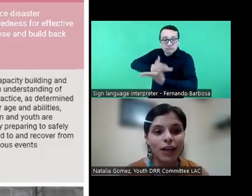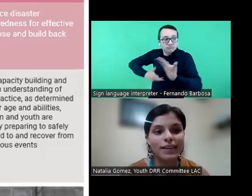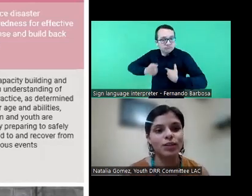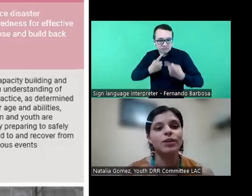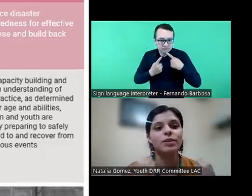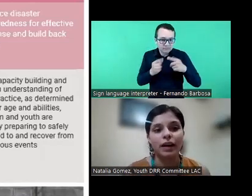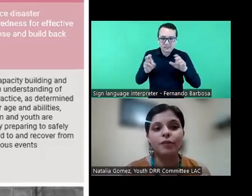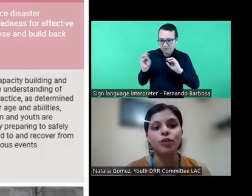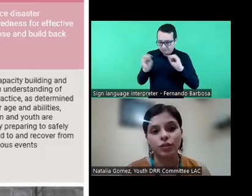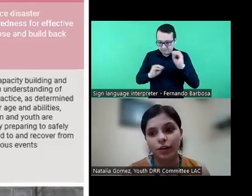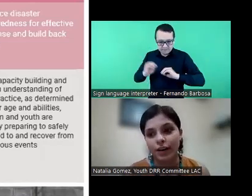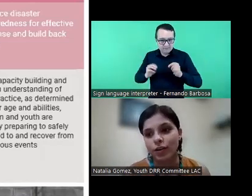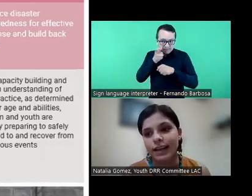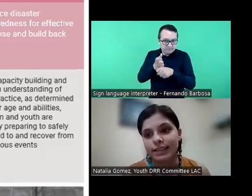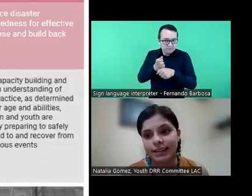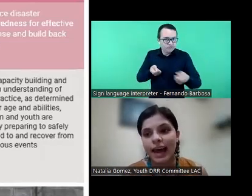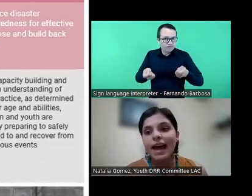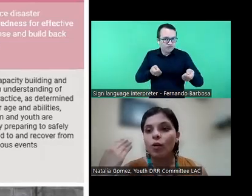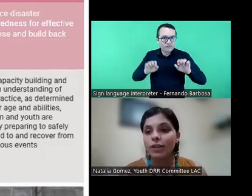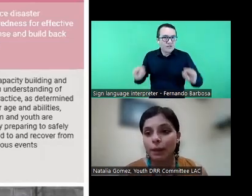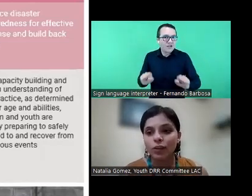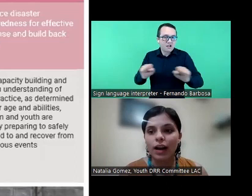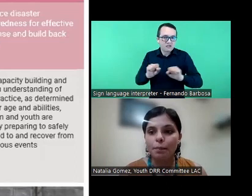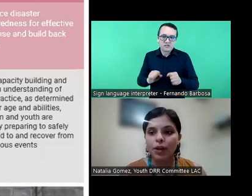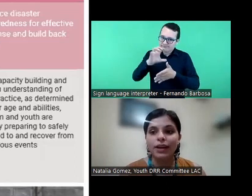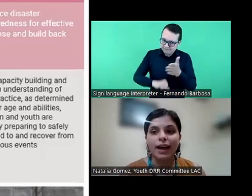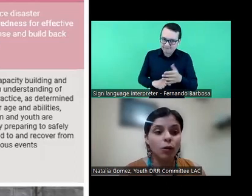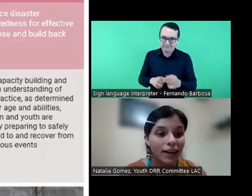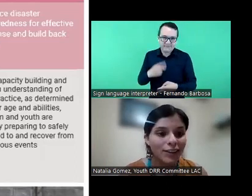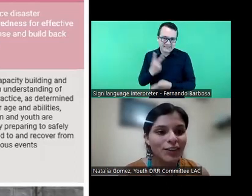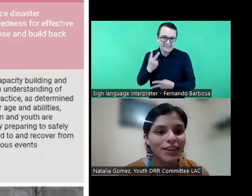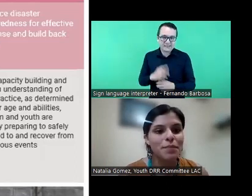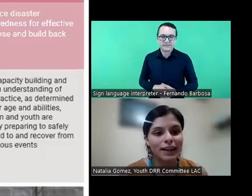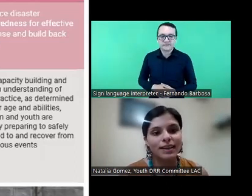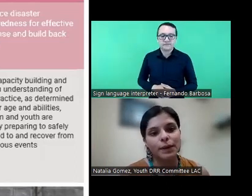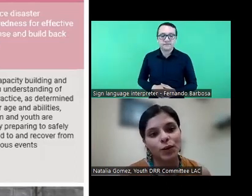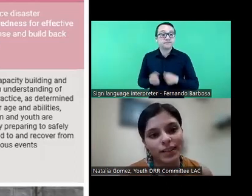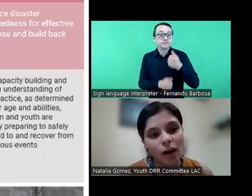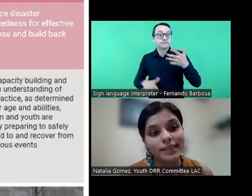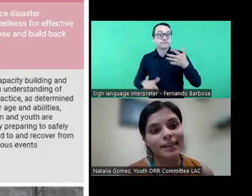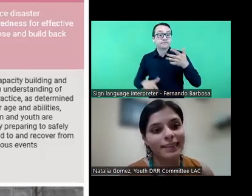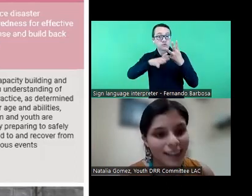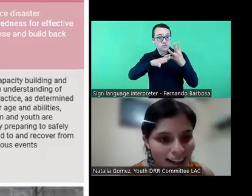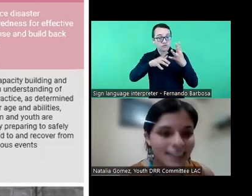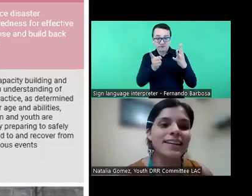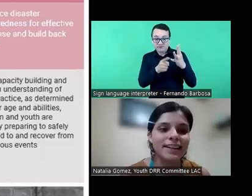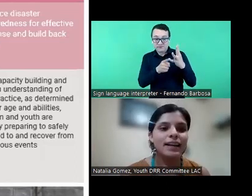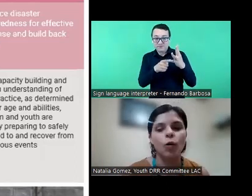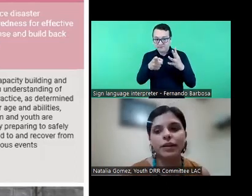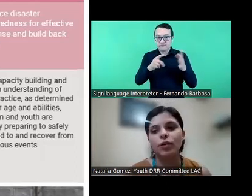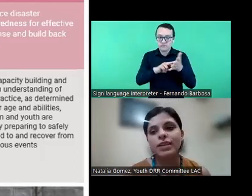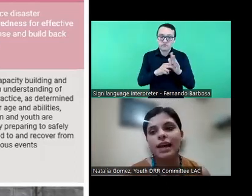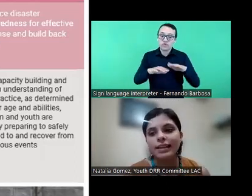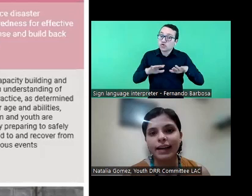account in the decision making, in the design, implementation, and of disaster risk recovery